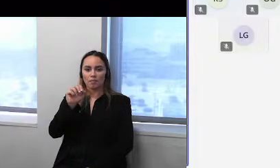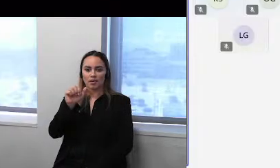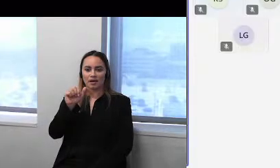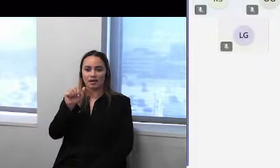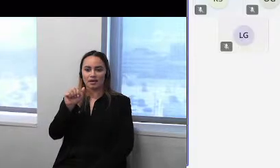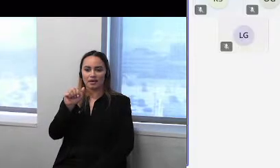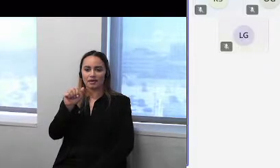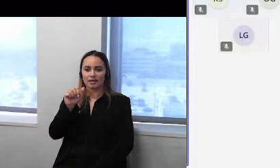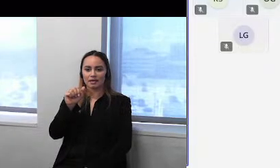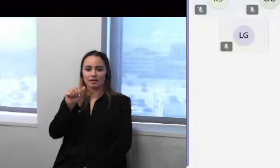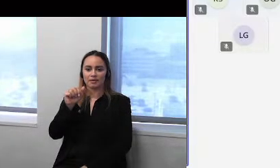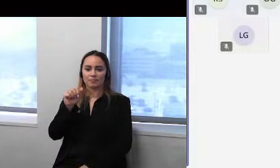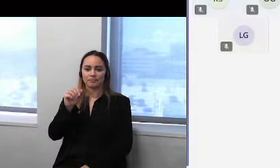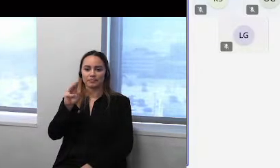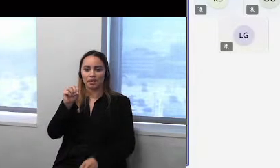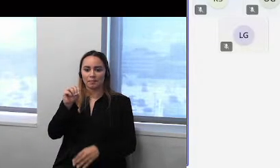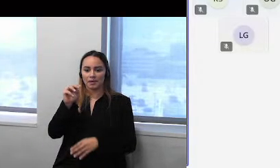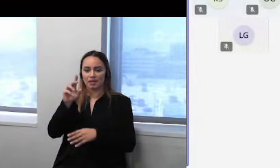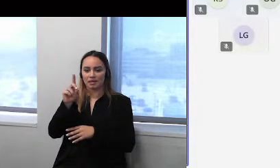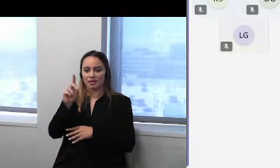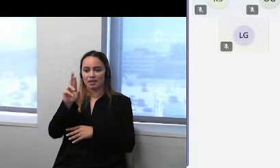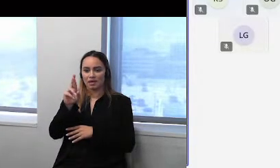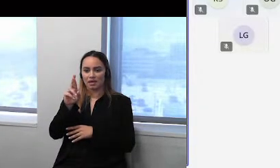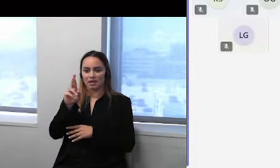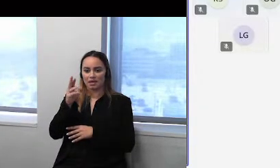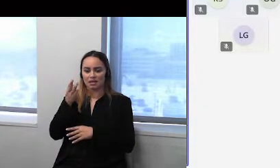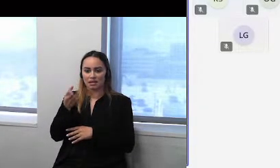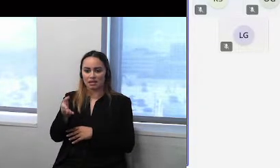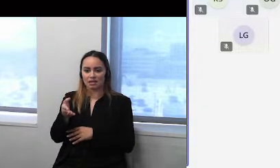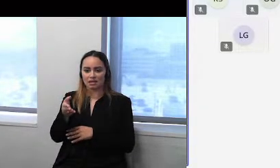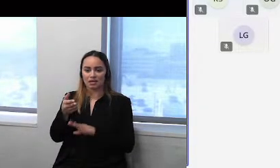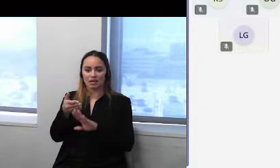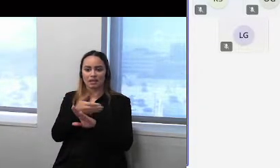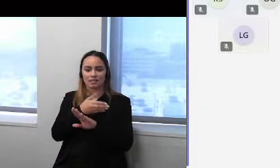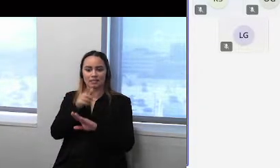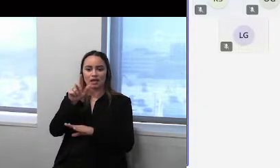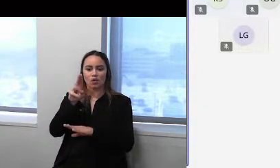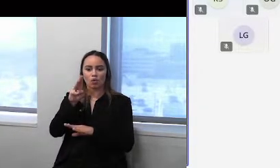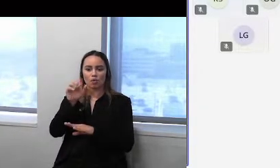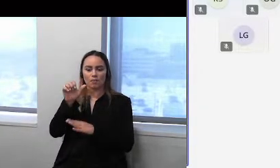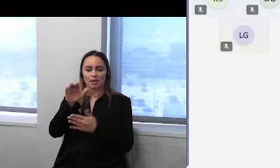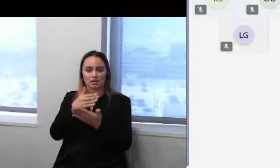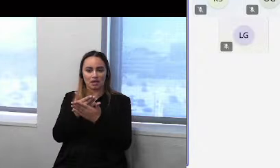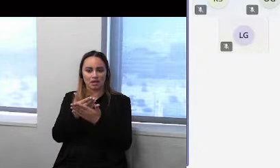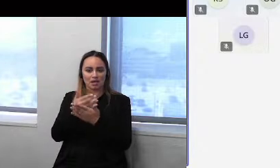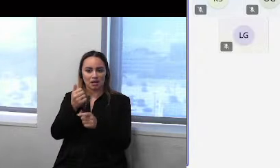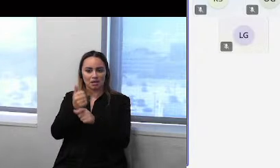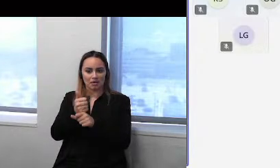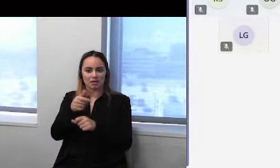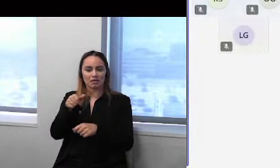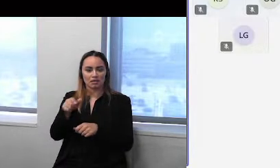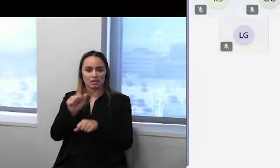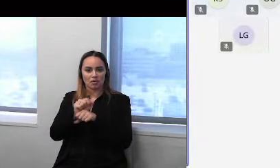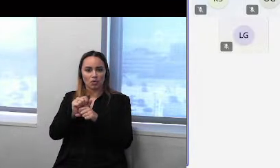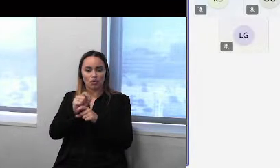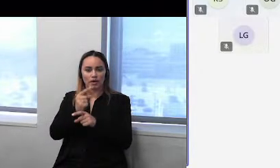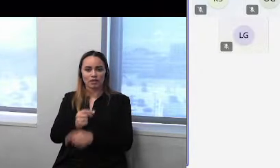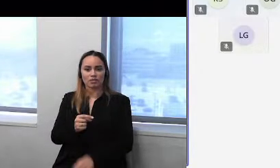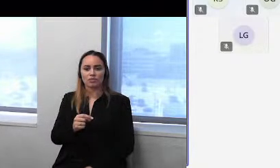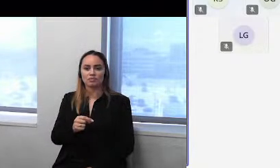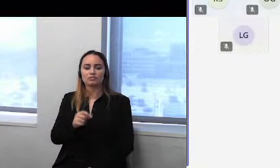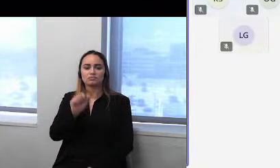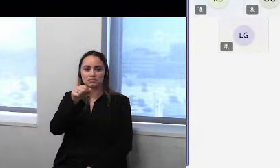predate Luma's coming into the picture, right? Yes. Okay.